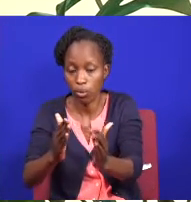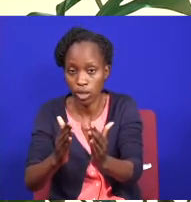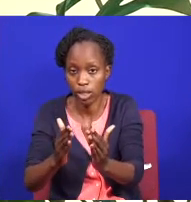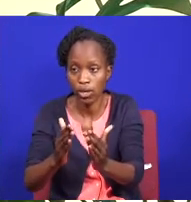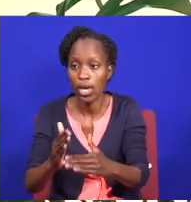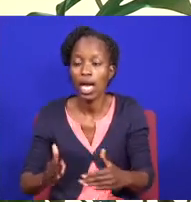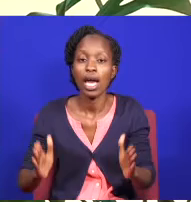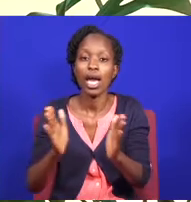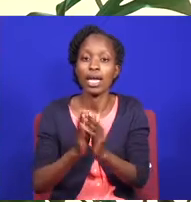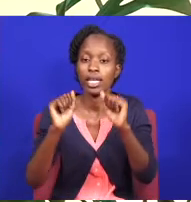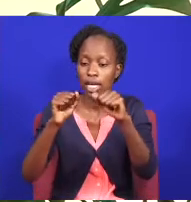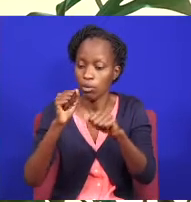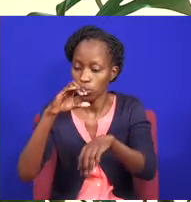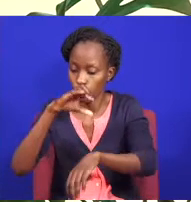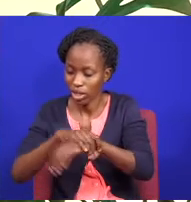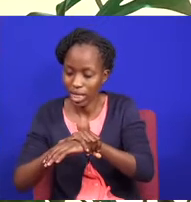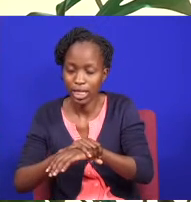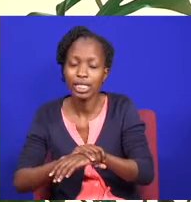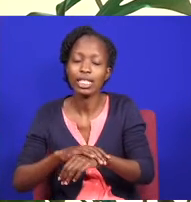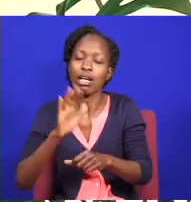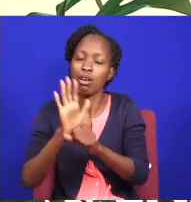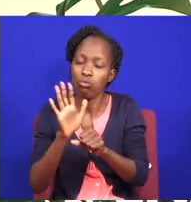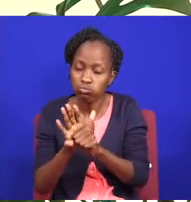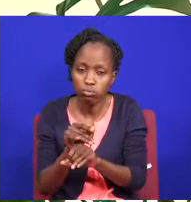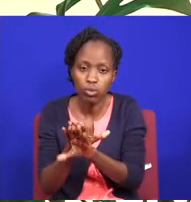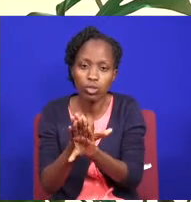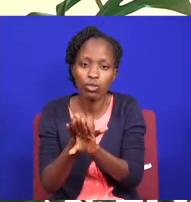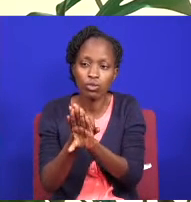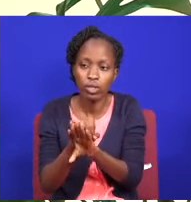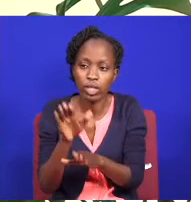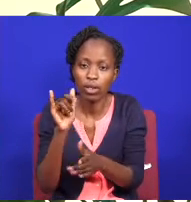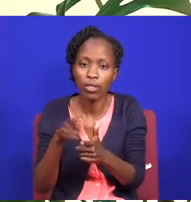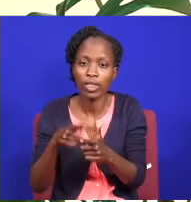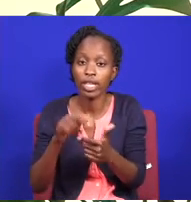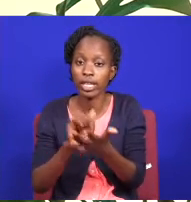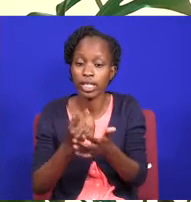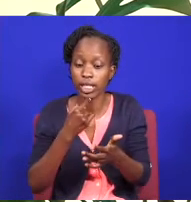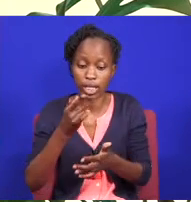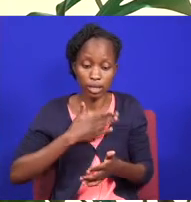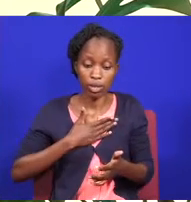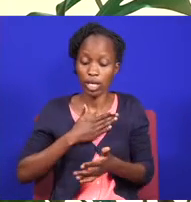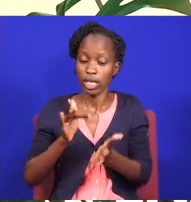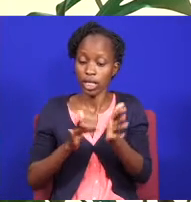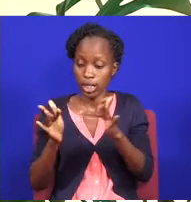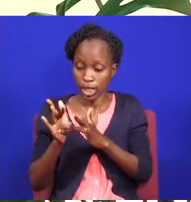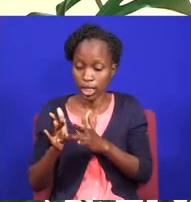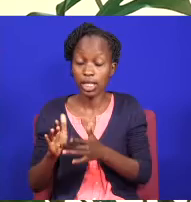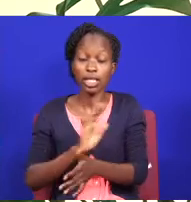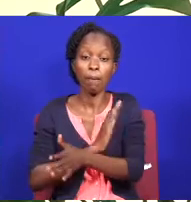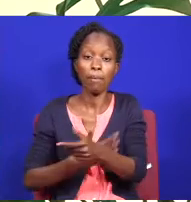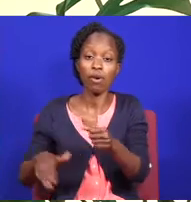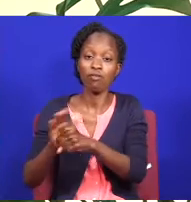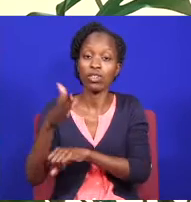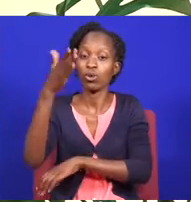they are able to catch a lot of fish, that tells me that he is a powerful God and he can do